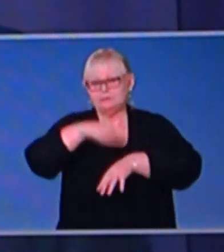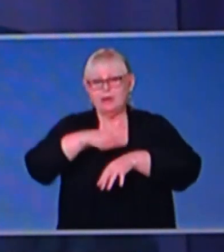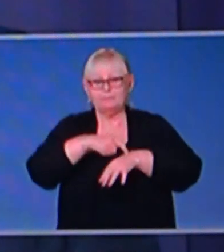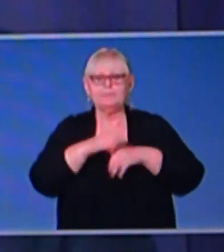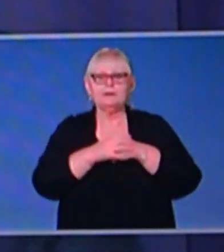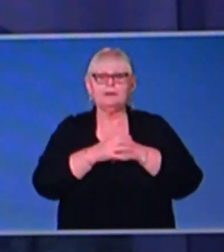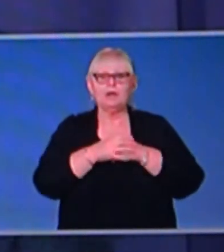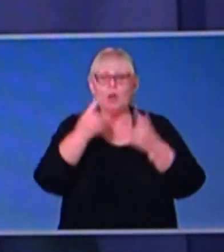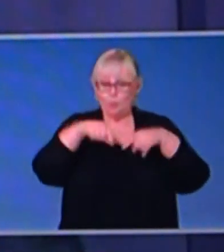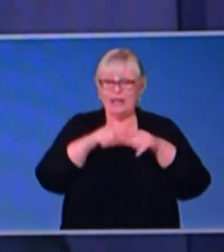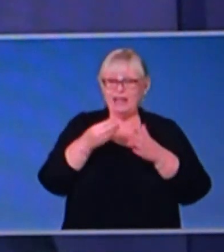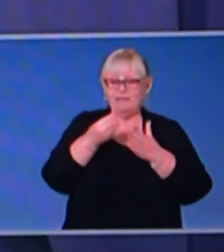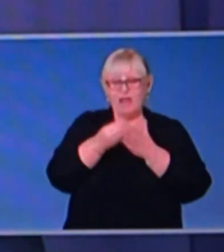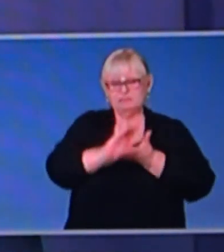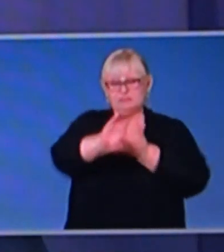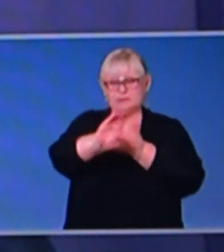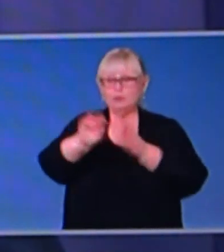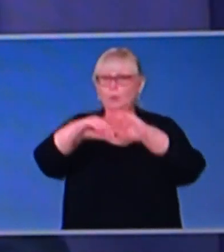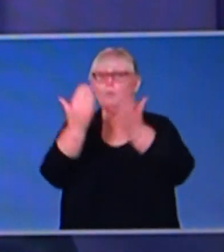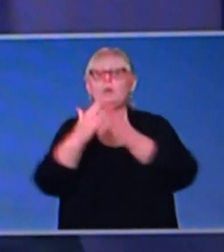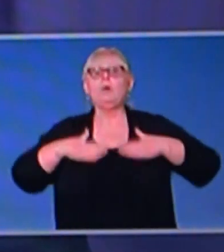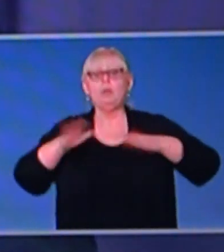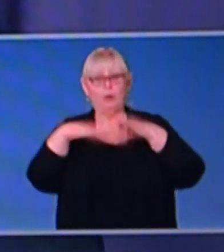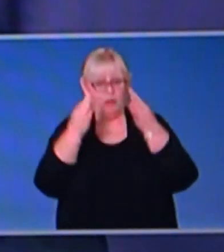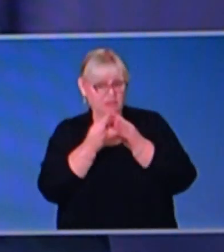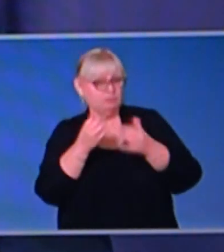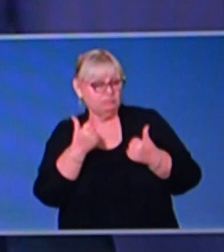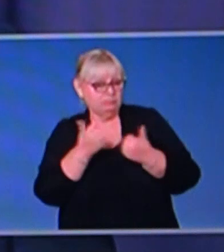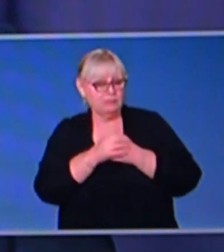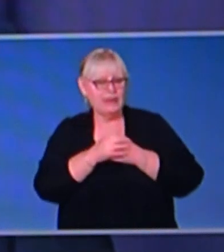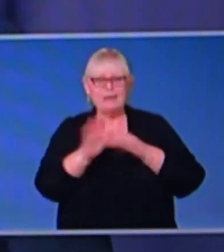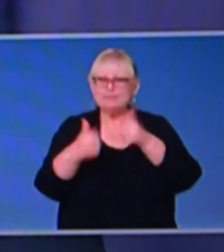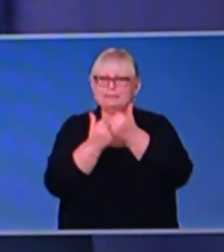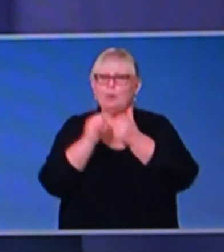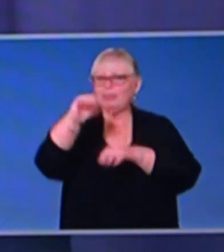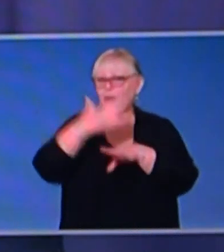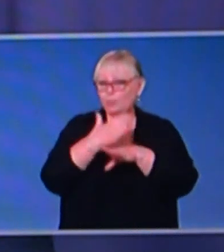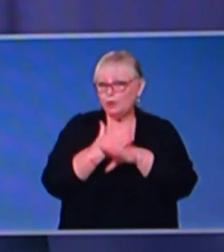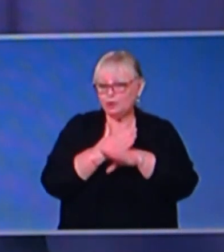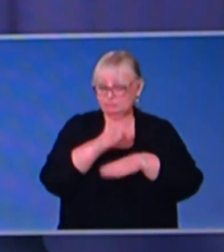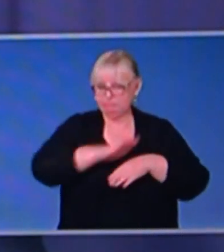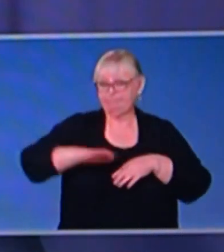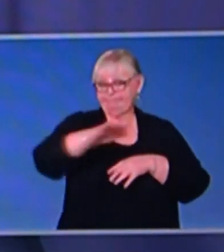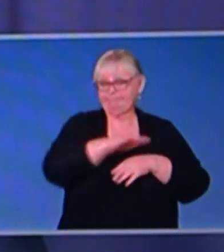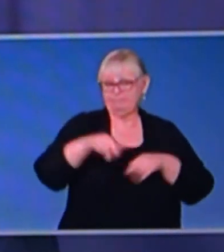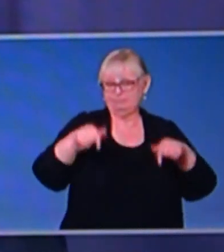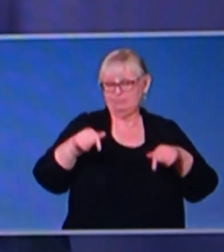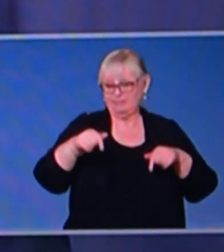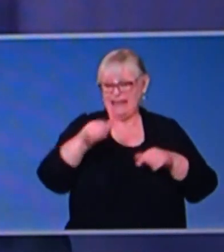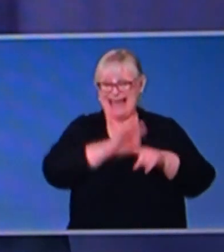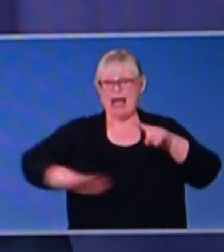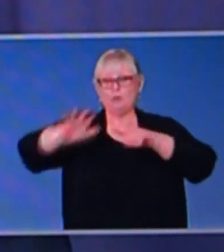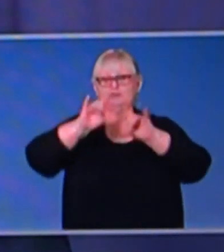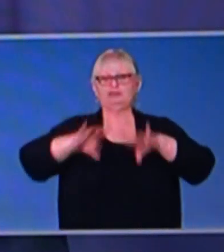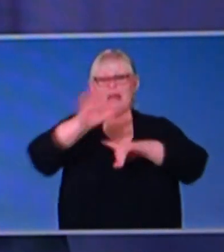and a funder of the World Health Organisation. We have supported particularly the work they do on the ground here in our region,